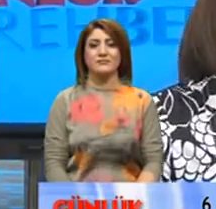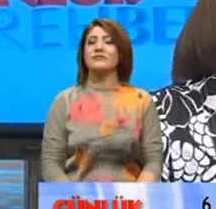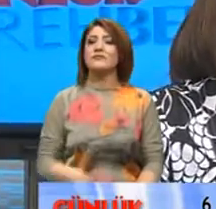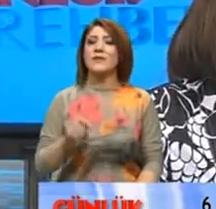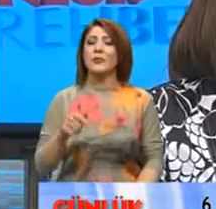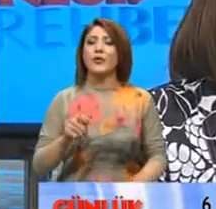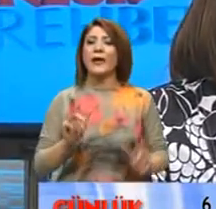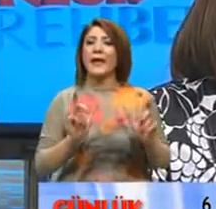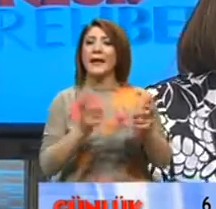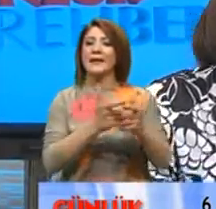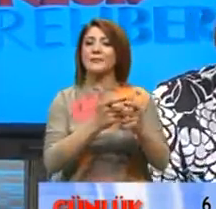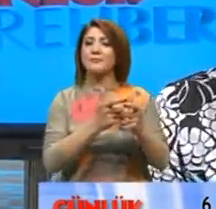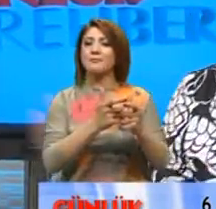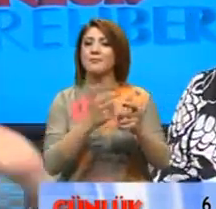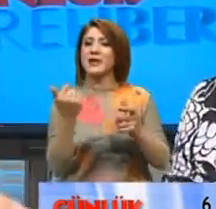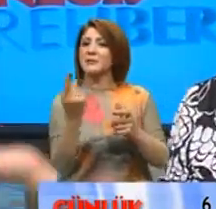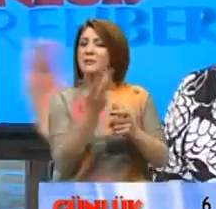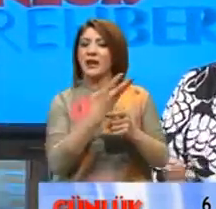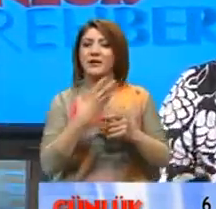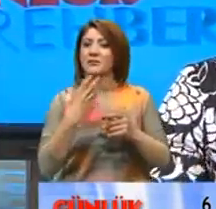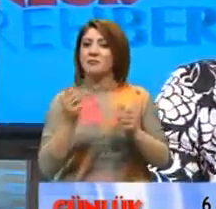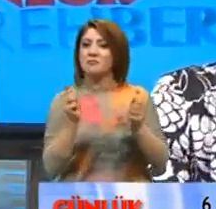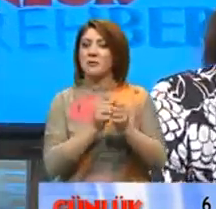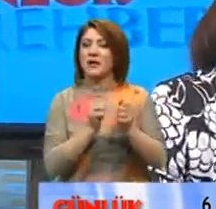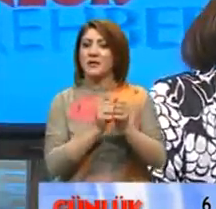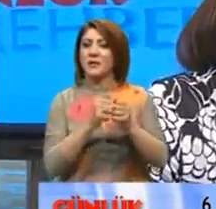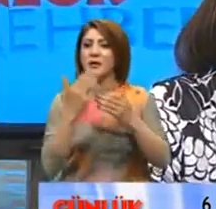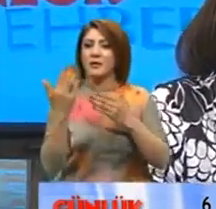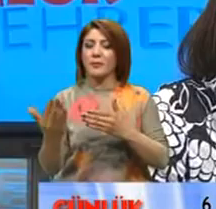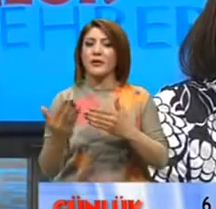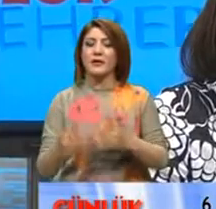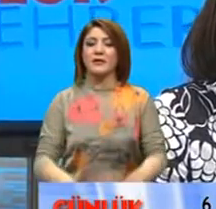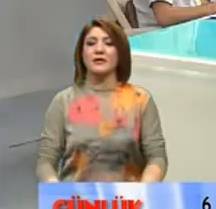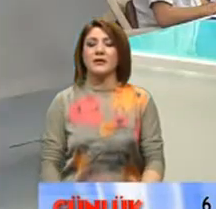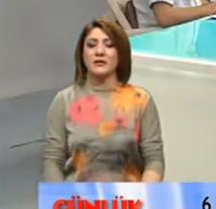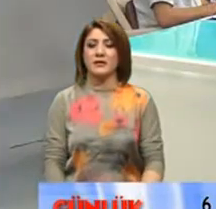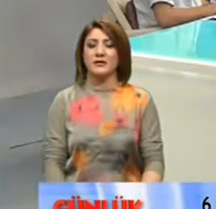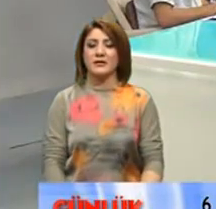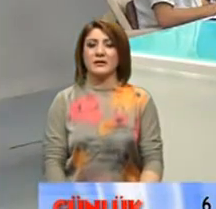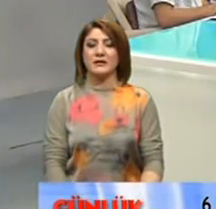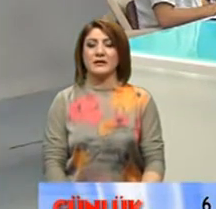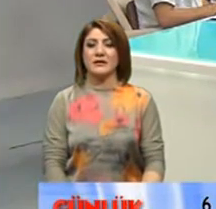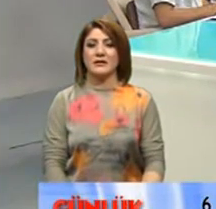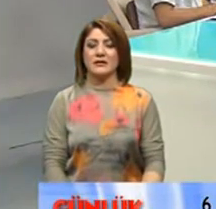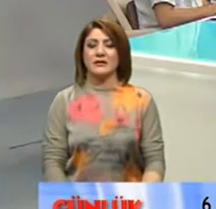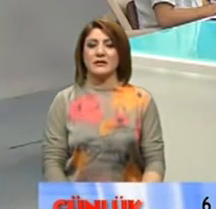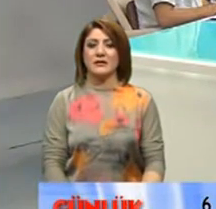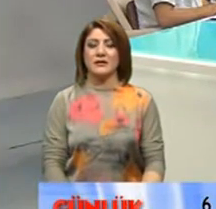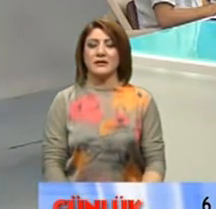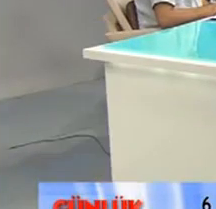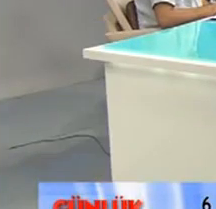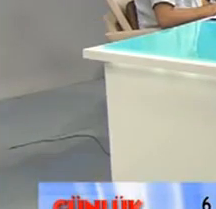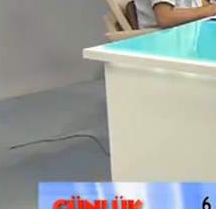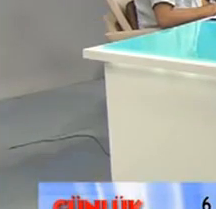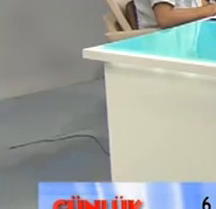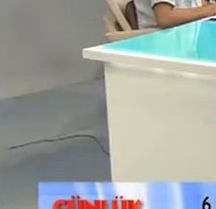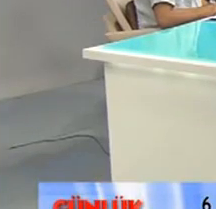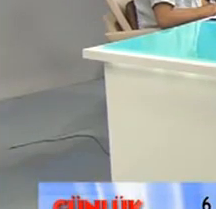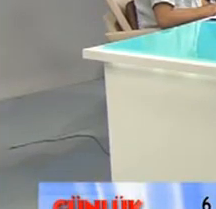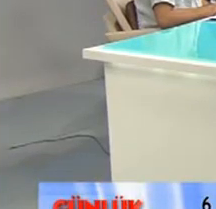oluşuyor ekip diye sordum proje evet. ekibi. Utku is one team member. There is Özgün who is also a